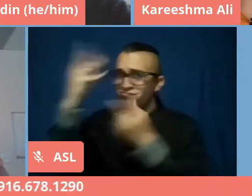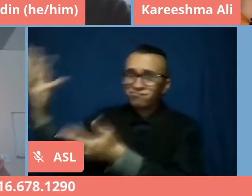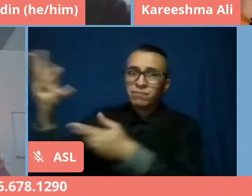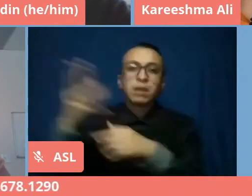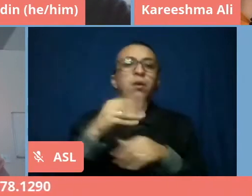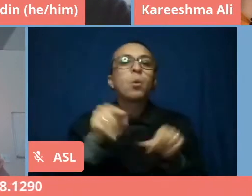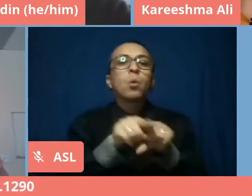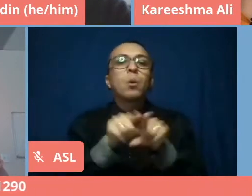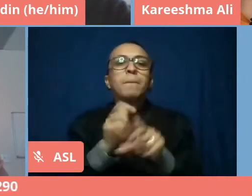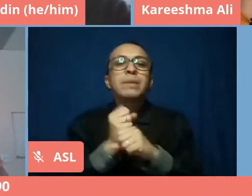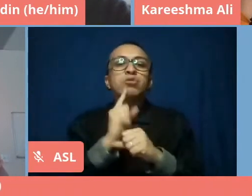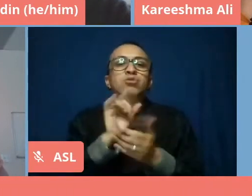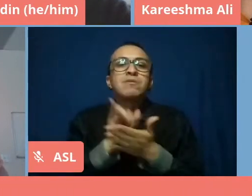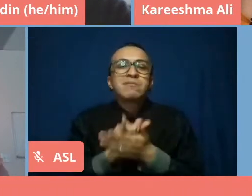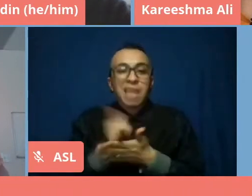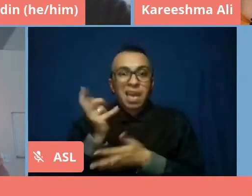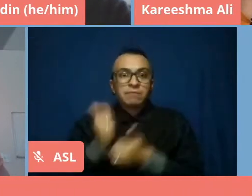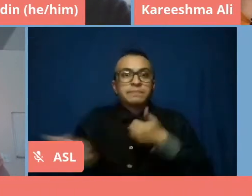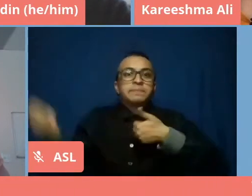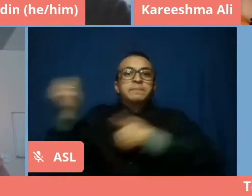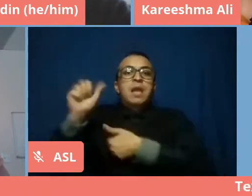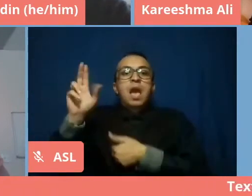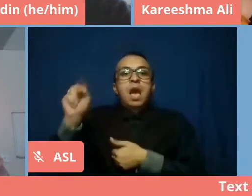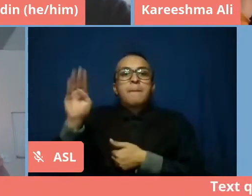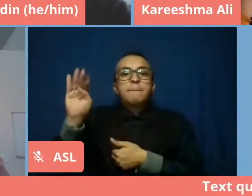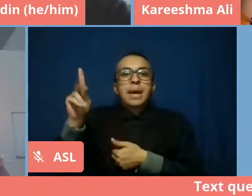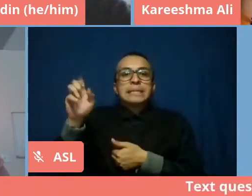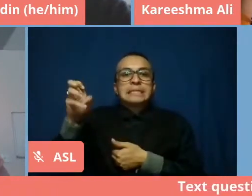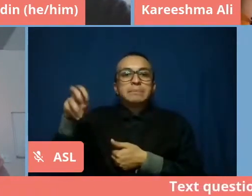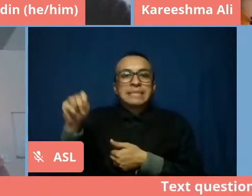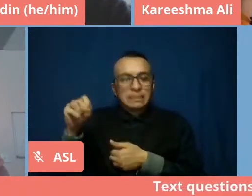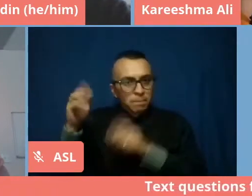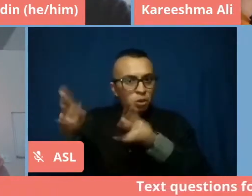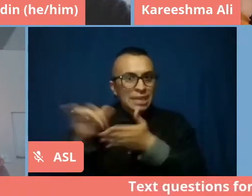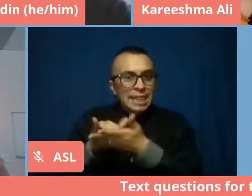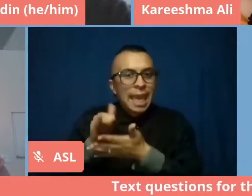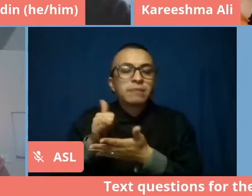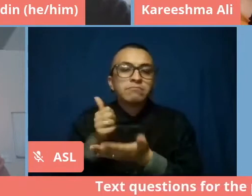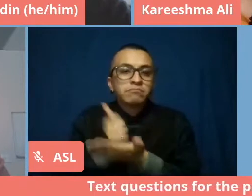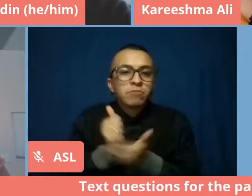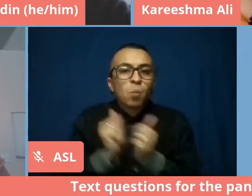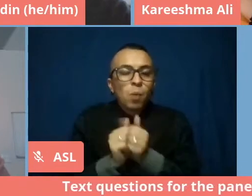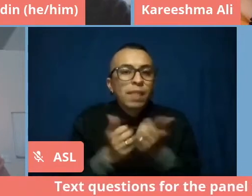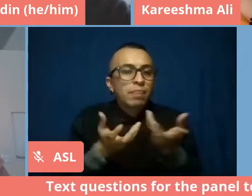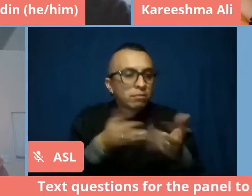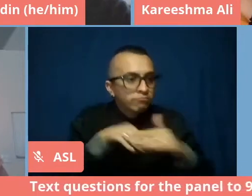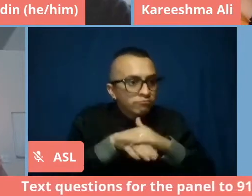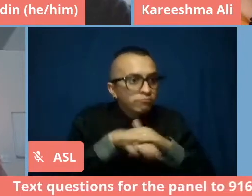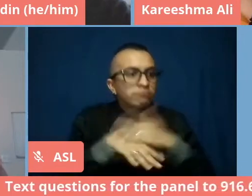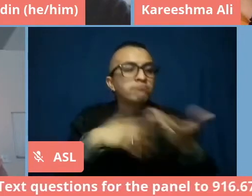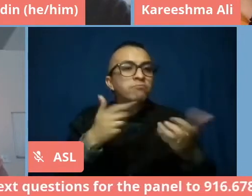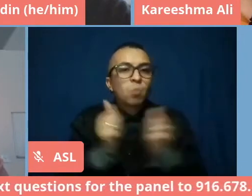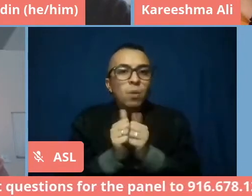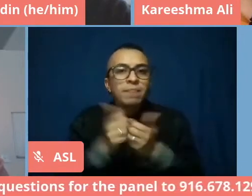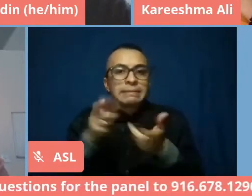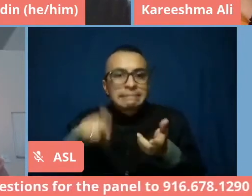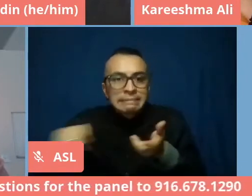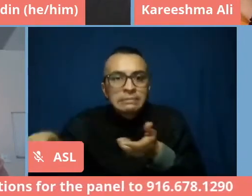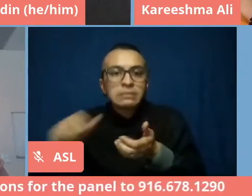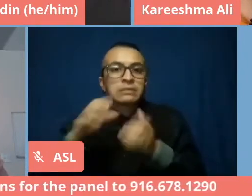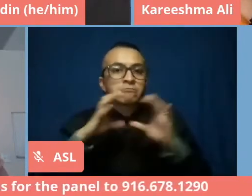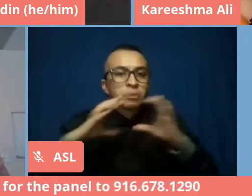that ombudsmen can go in, because families are really struggling with not being able to communicate with their loved